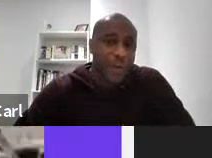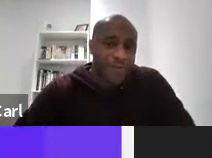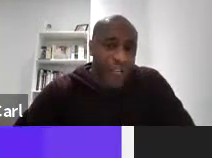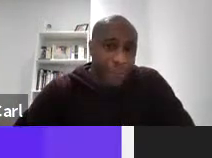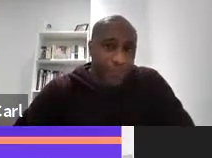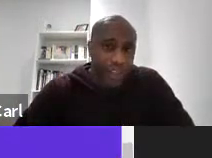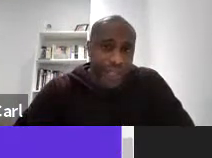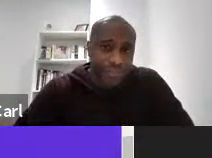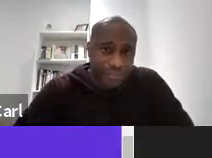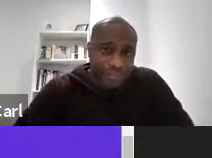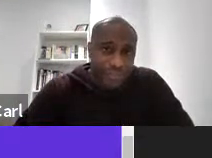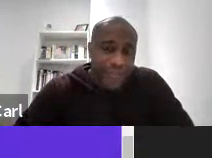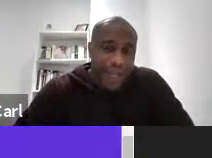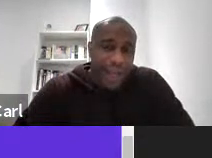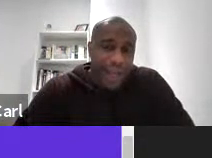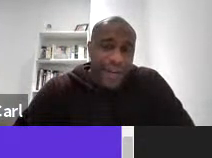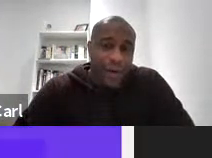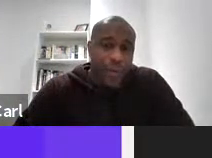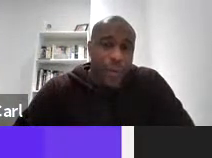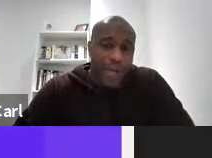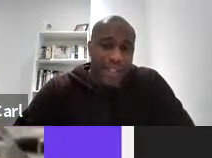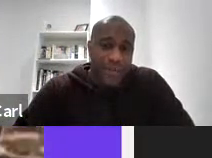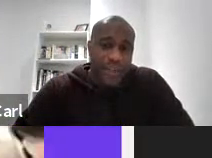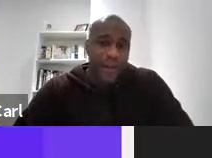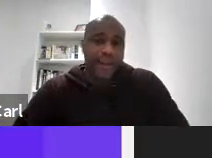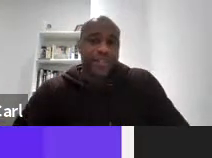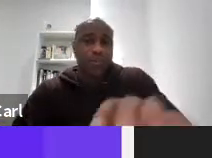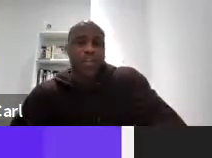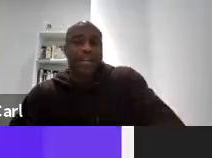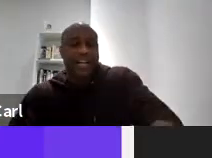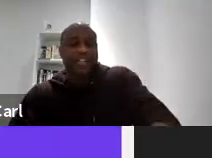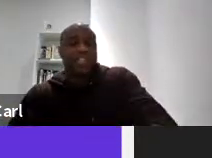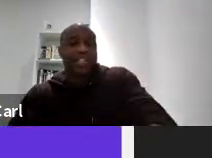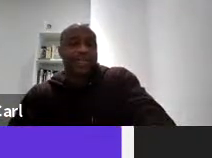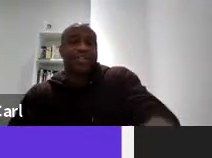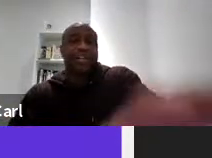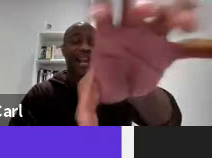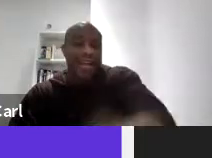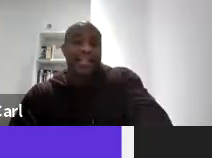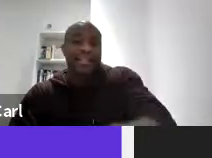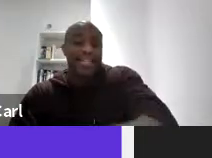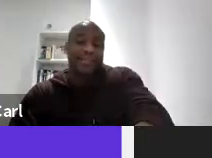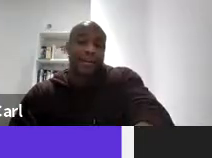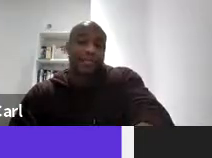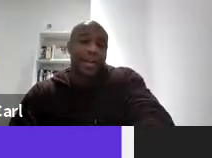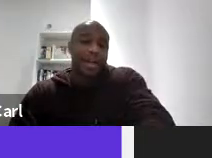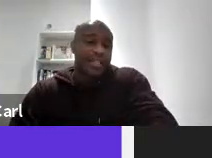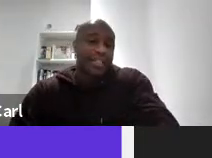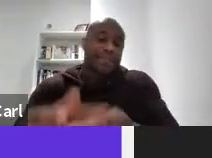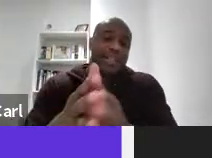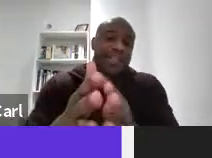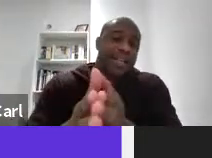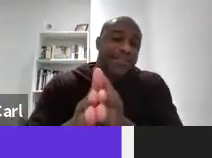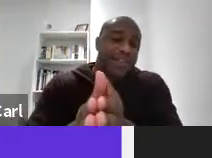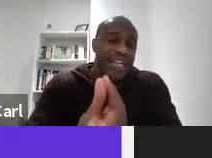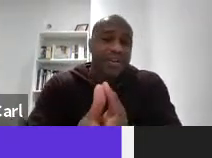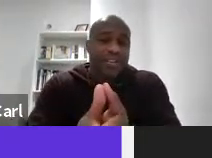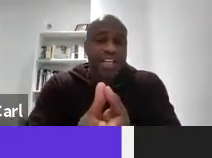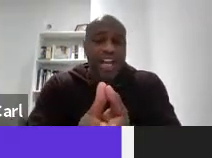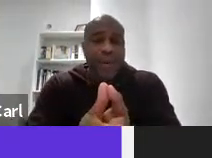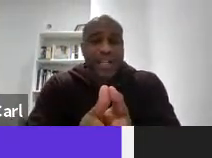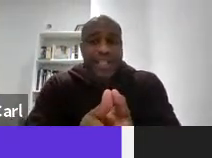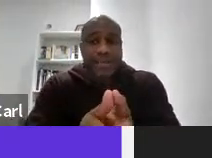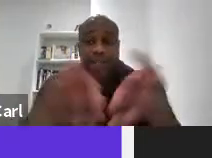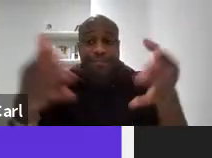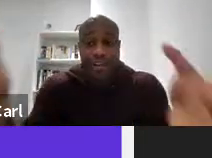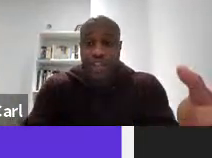which is up and running, all right? Now, what I didn't talk about is what you can actually use to collect emails. Simply, the emails